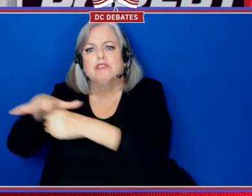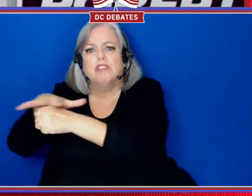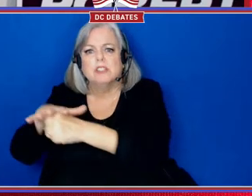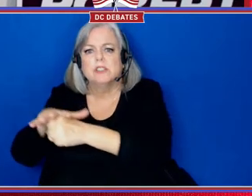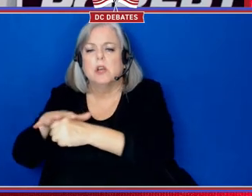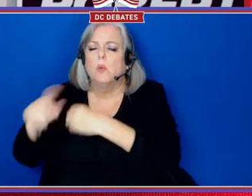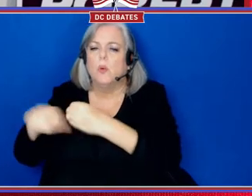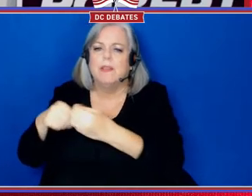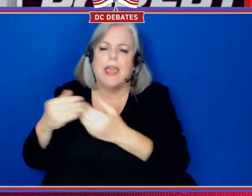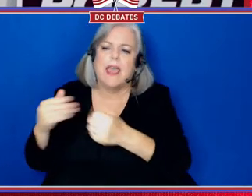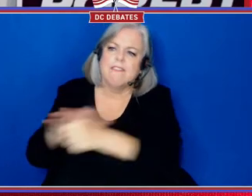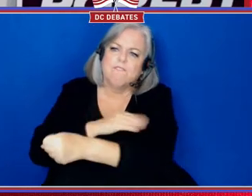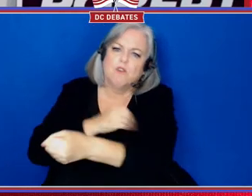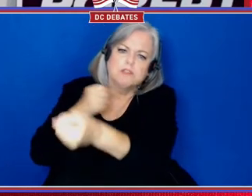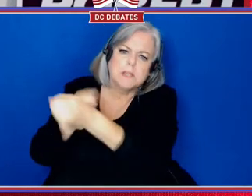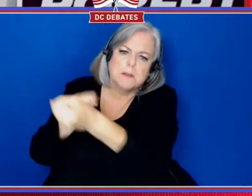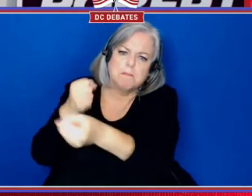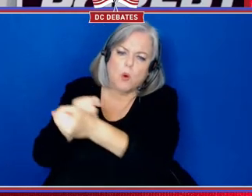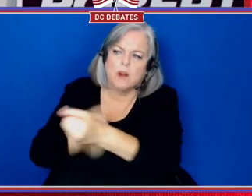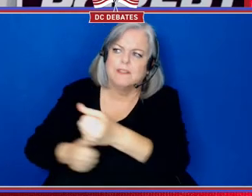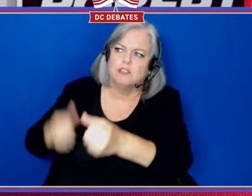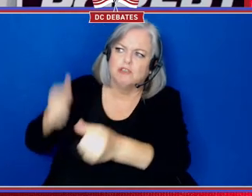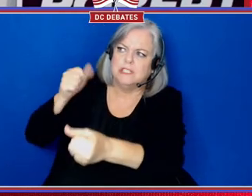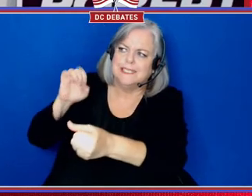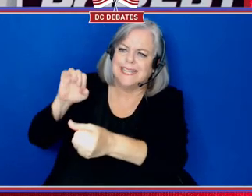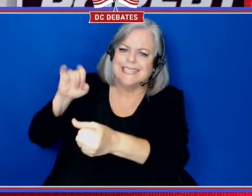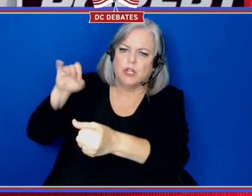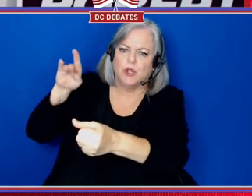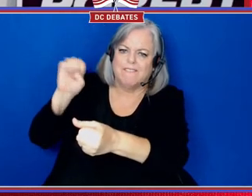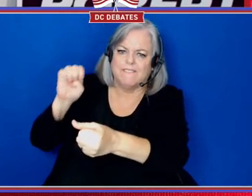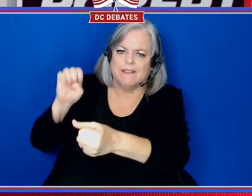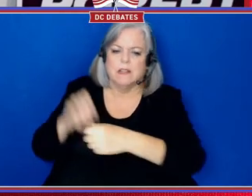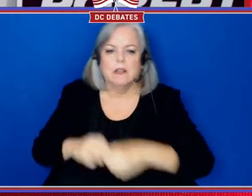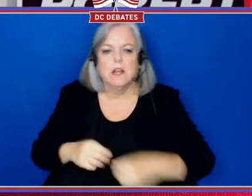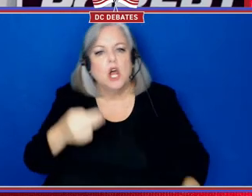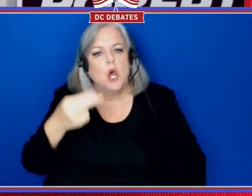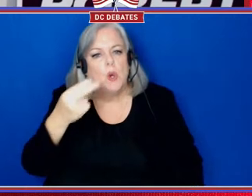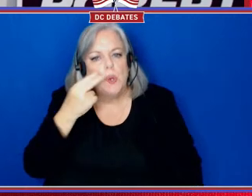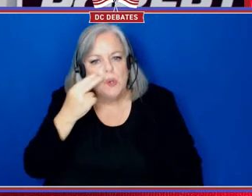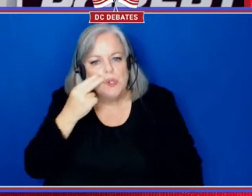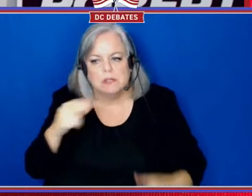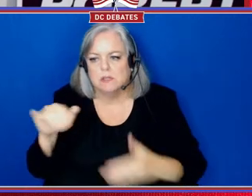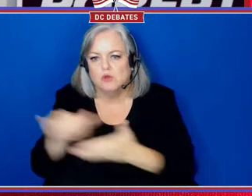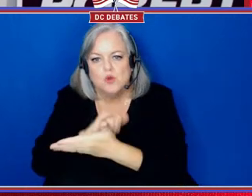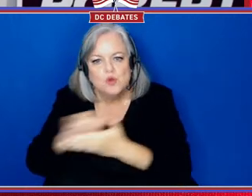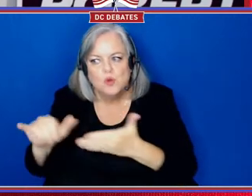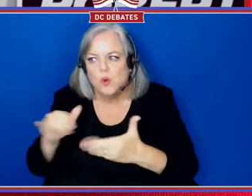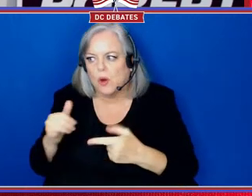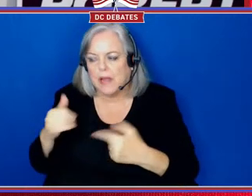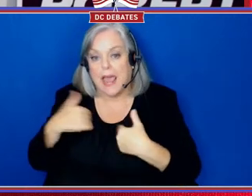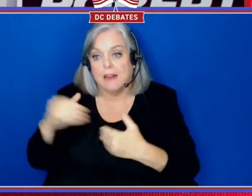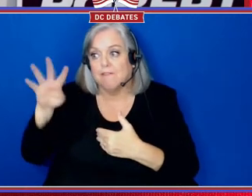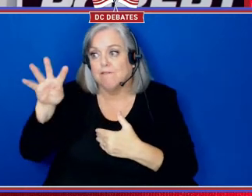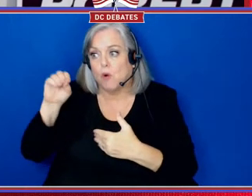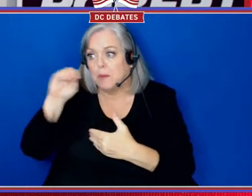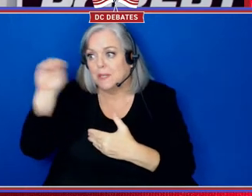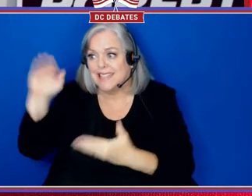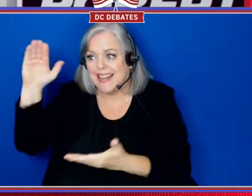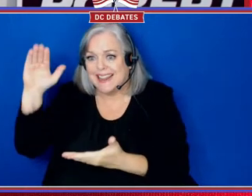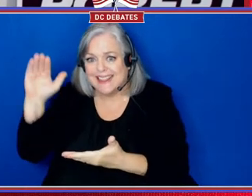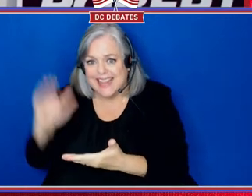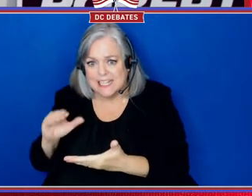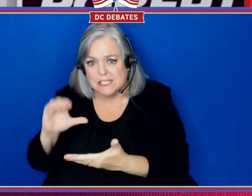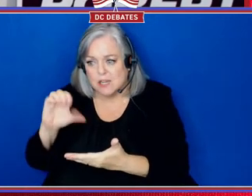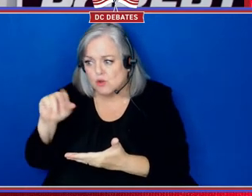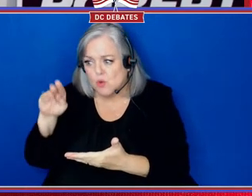Look at Houston. Look at New York, where there have been 40% less injuries since this program has begun. But the mayor has not fully